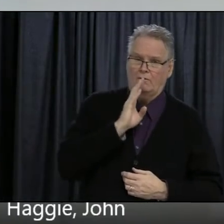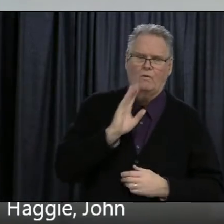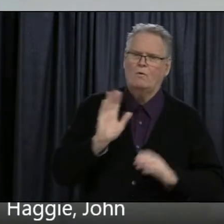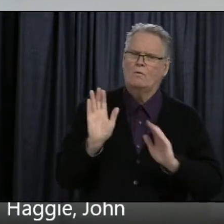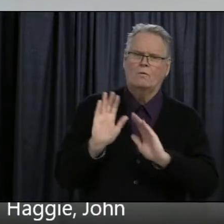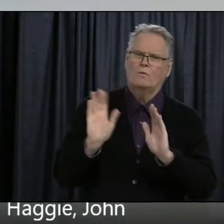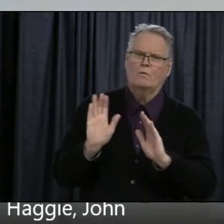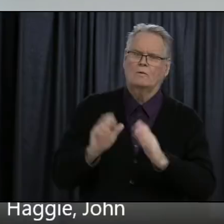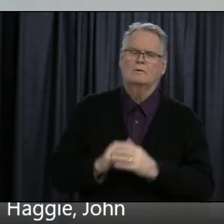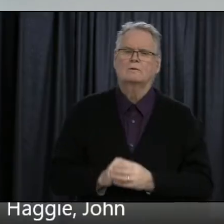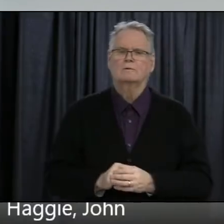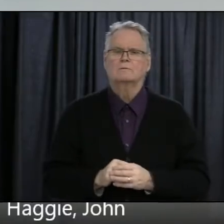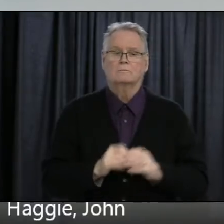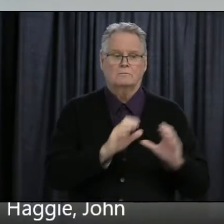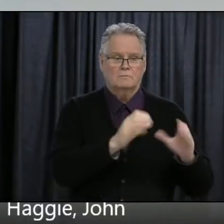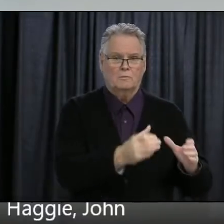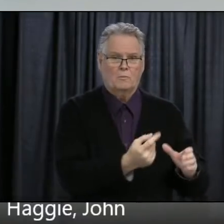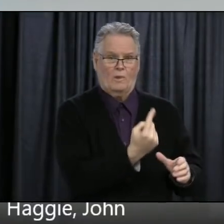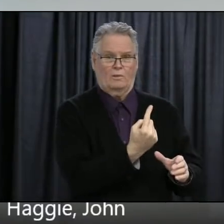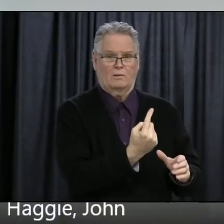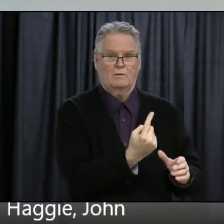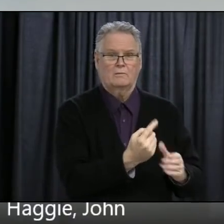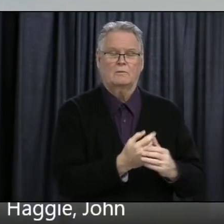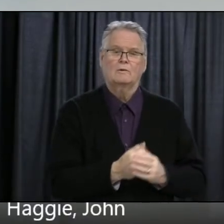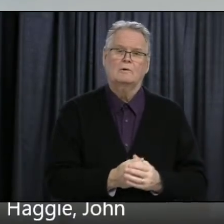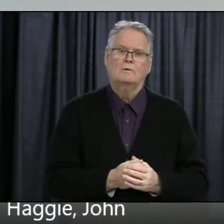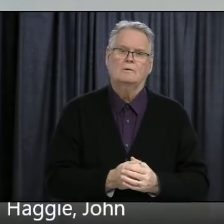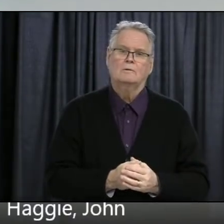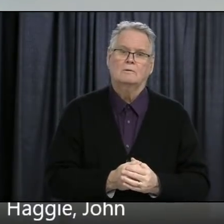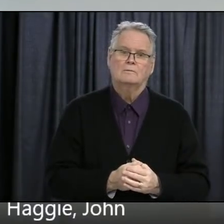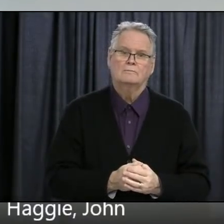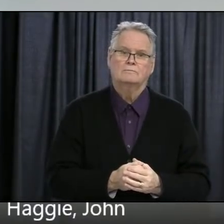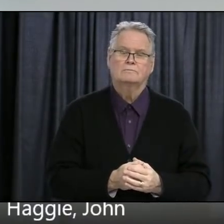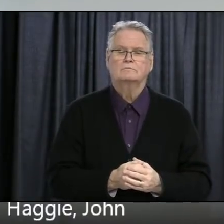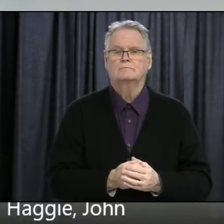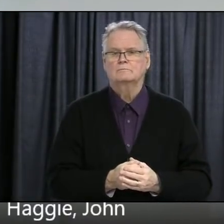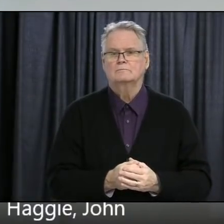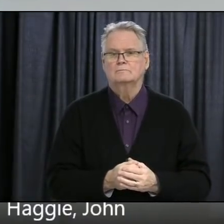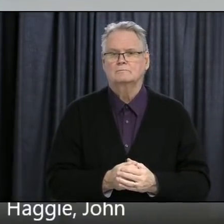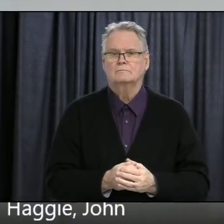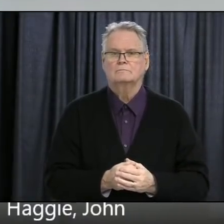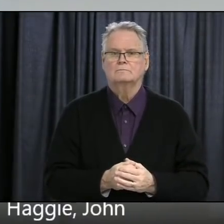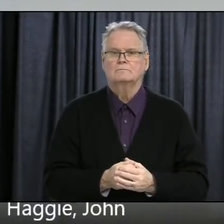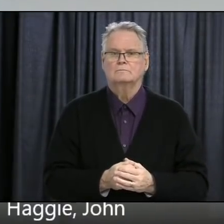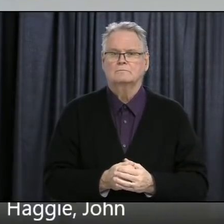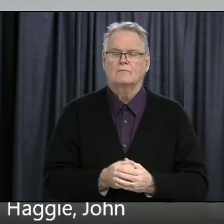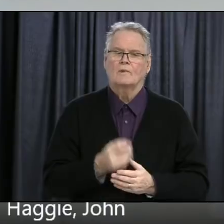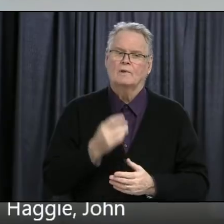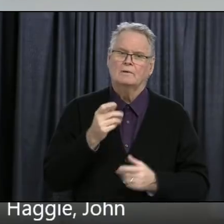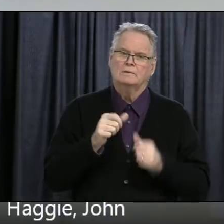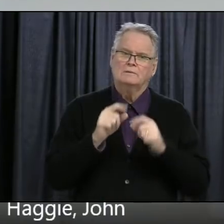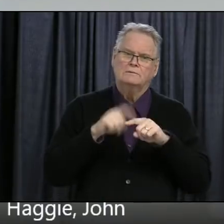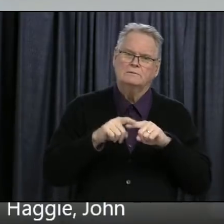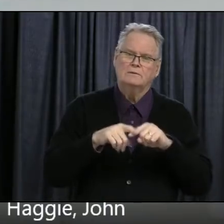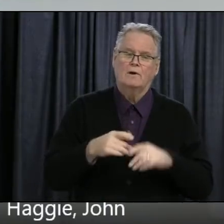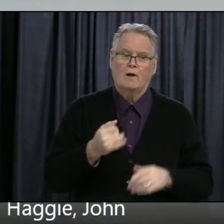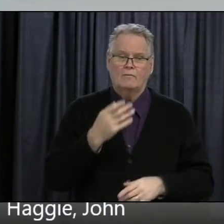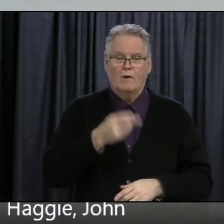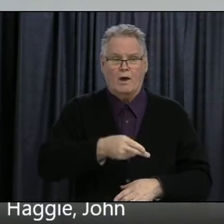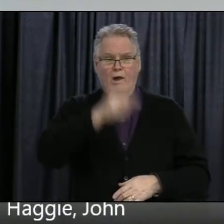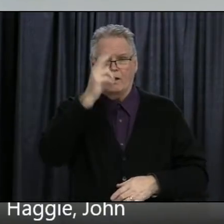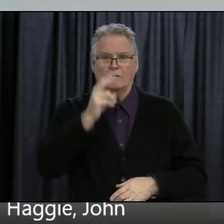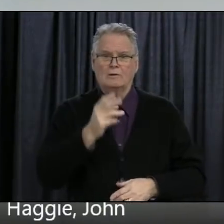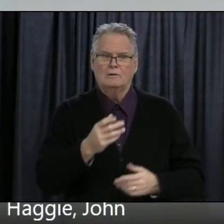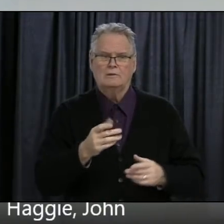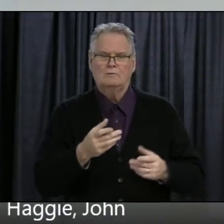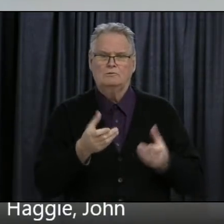exposure to a patient who may have COVID-19. We have started through the groups. They are not complete yet, and we said this